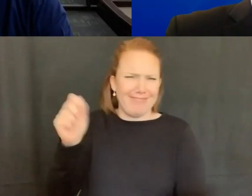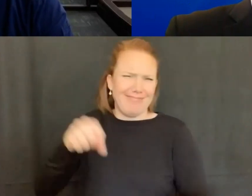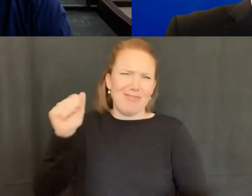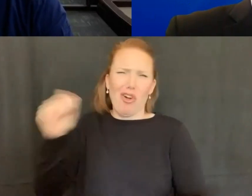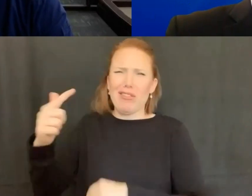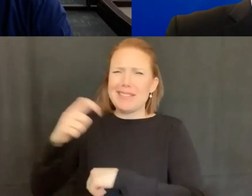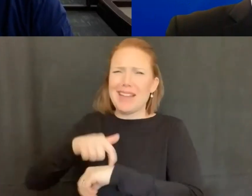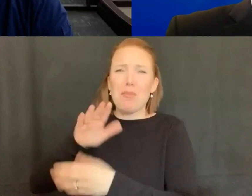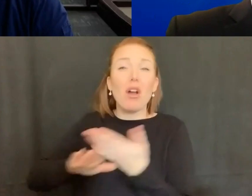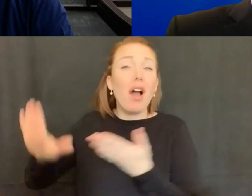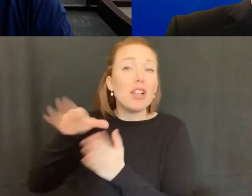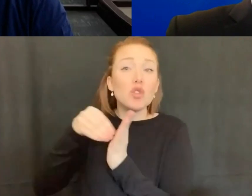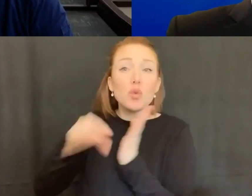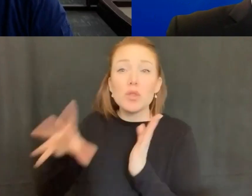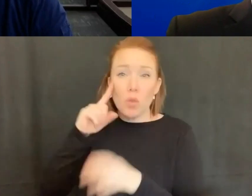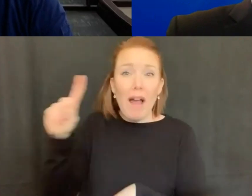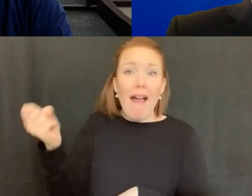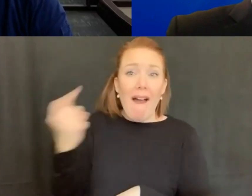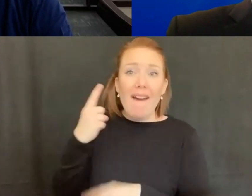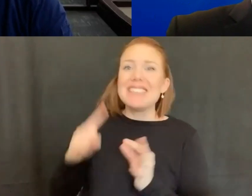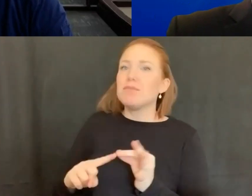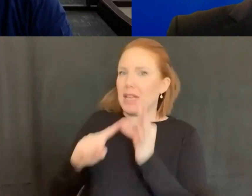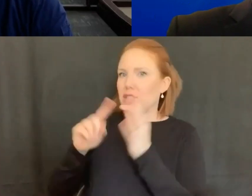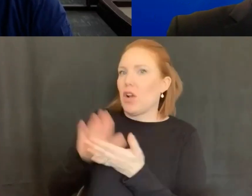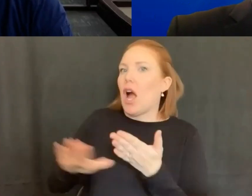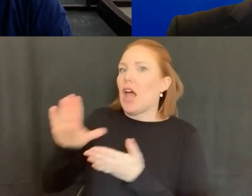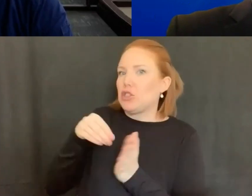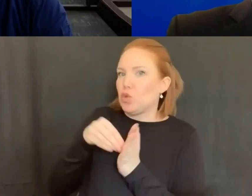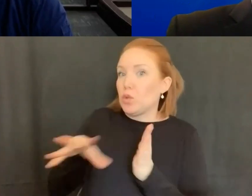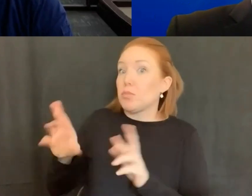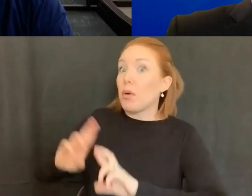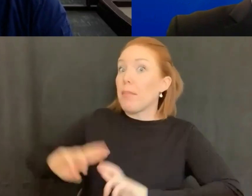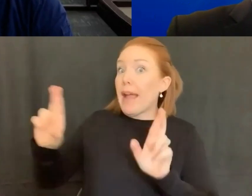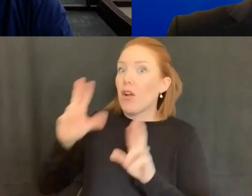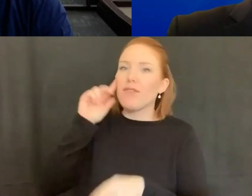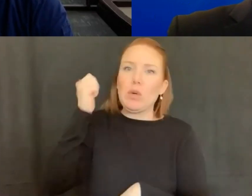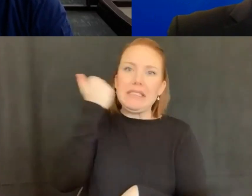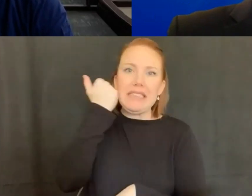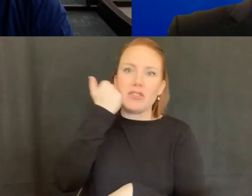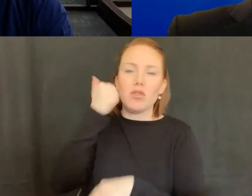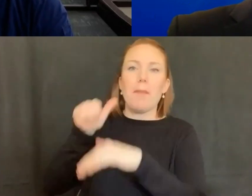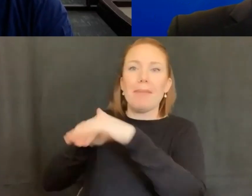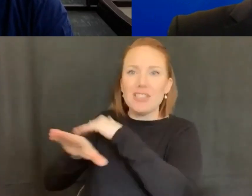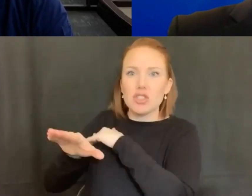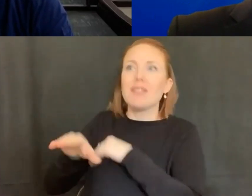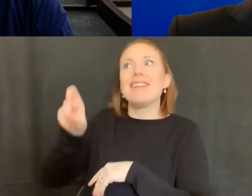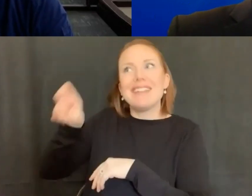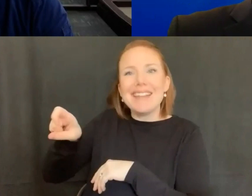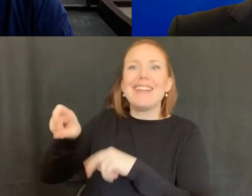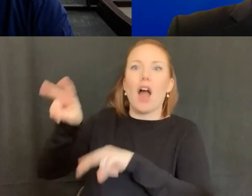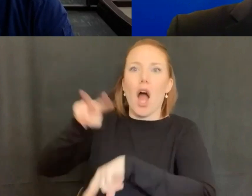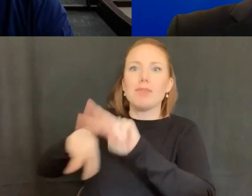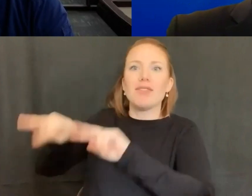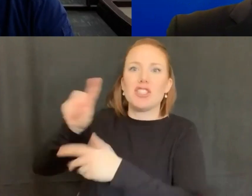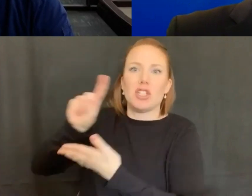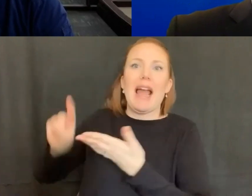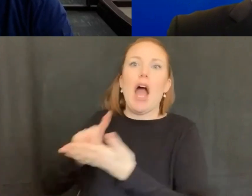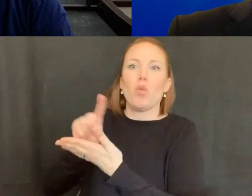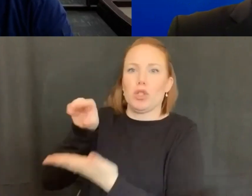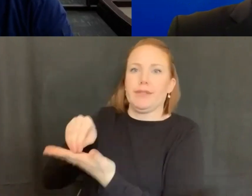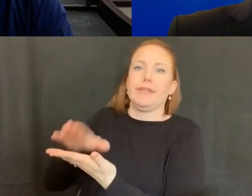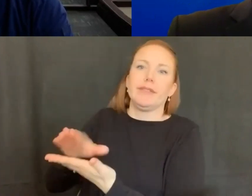that question as well, because especially for the college students preparing for dental school admission, they need those shadowing hours